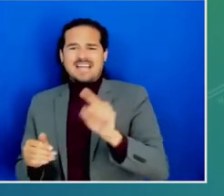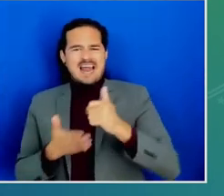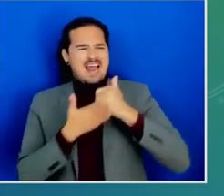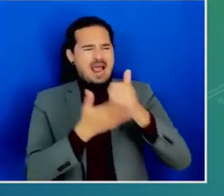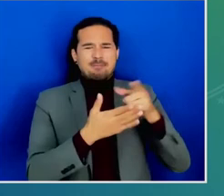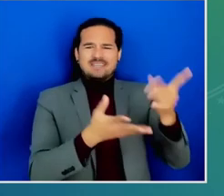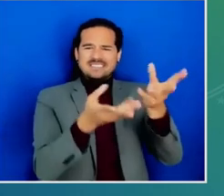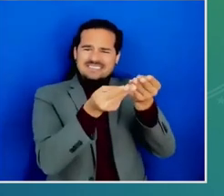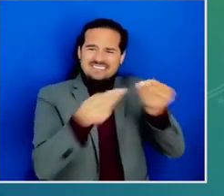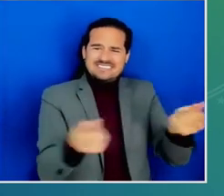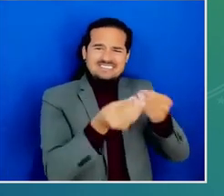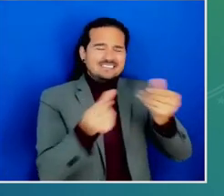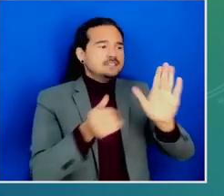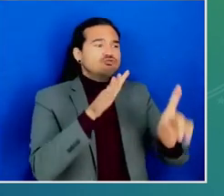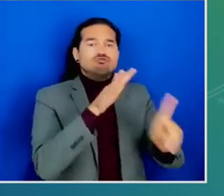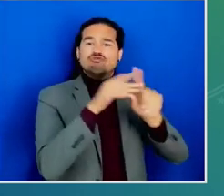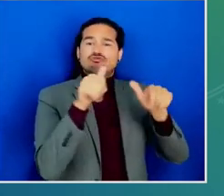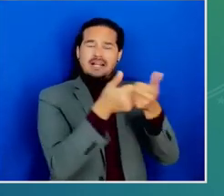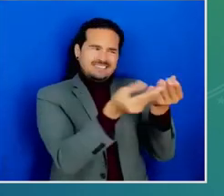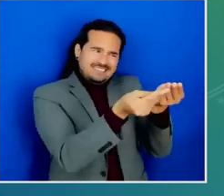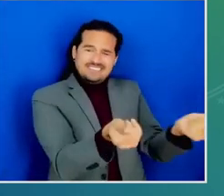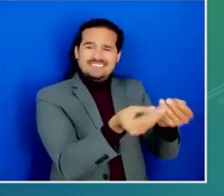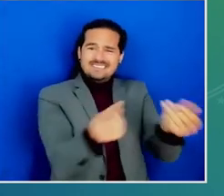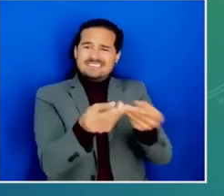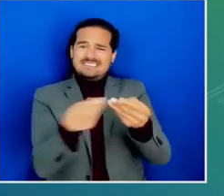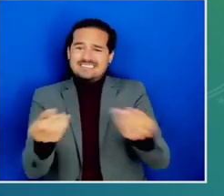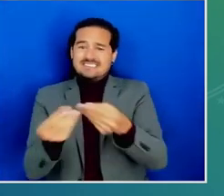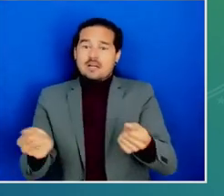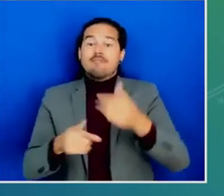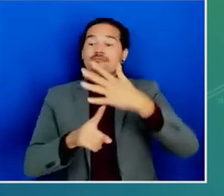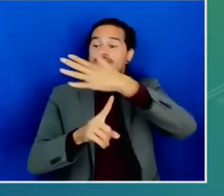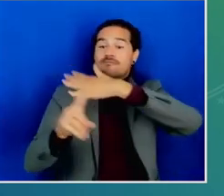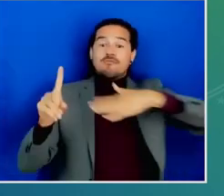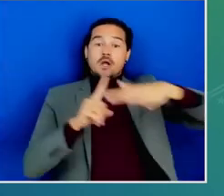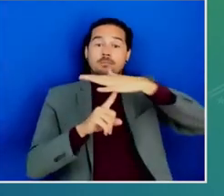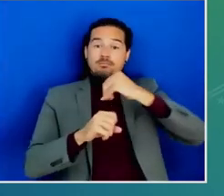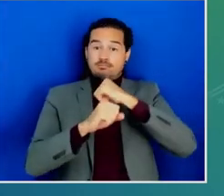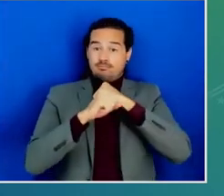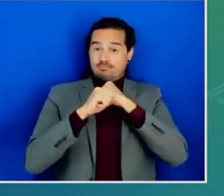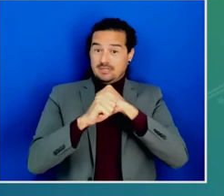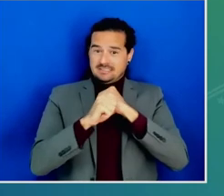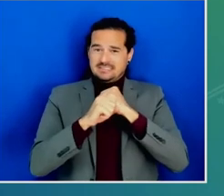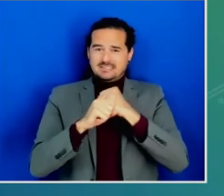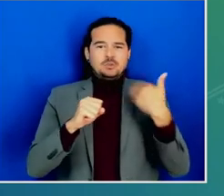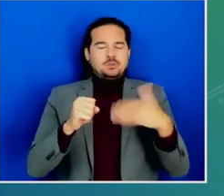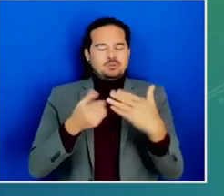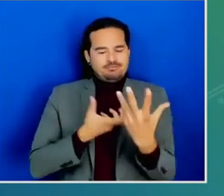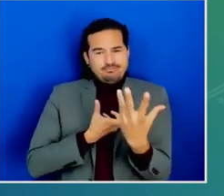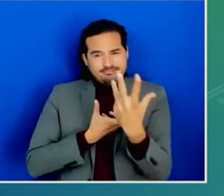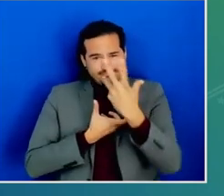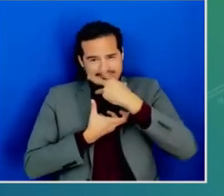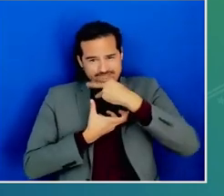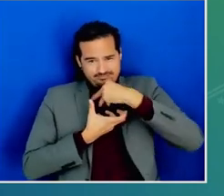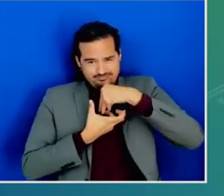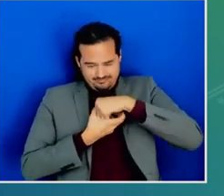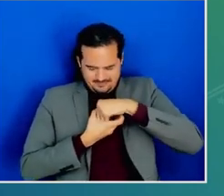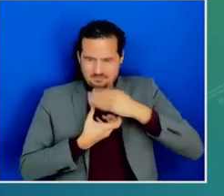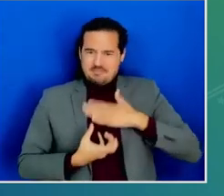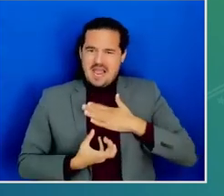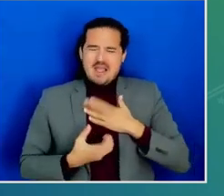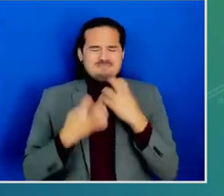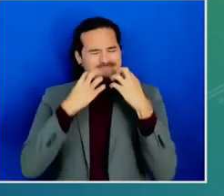overcome the challenges that were holding them back. Environmental protection is part of my moral